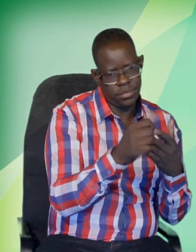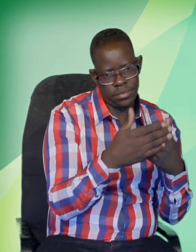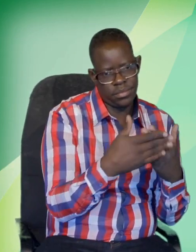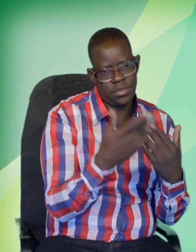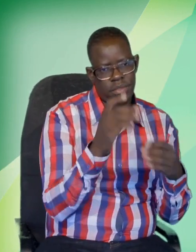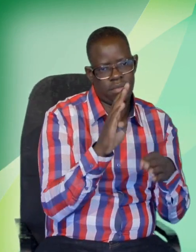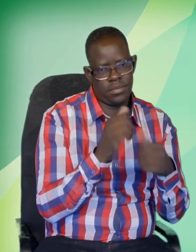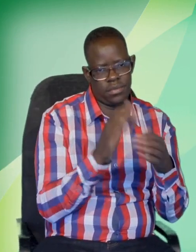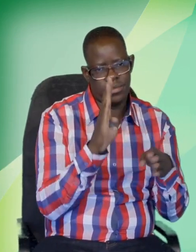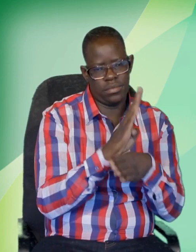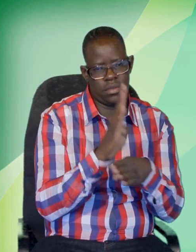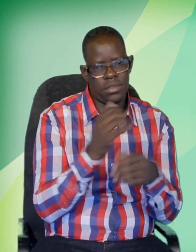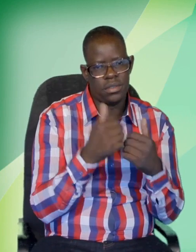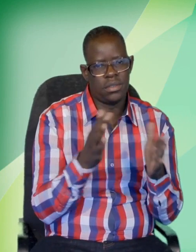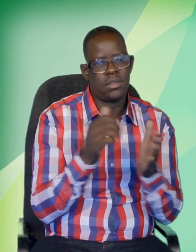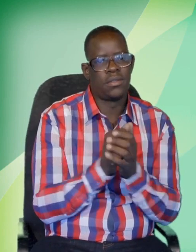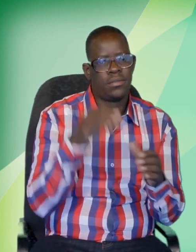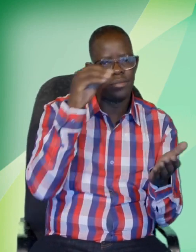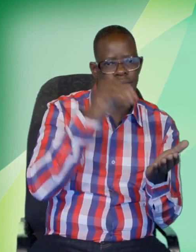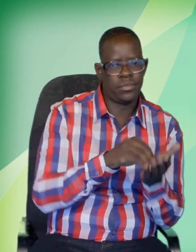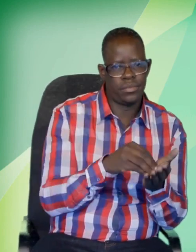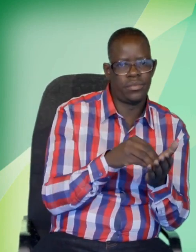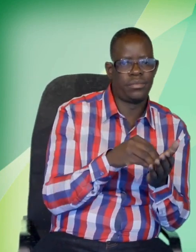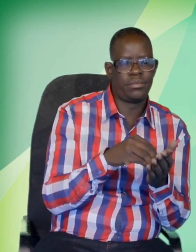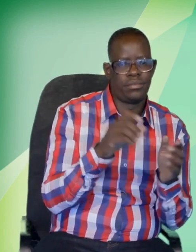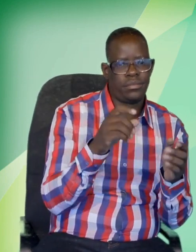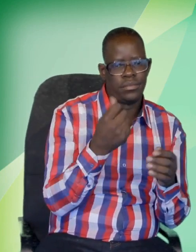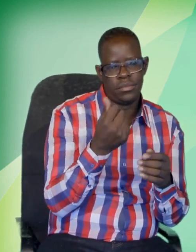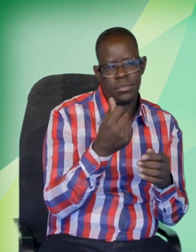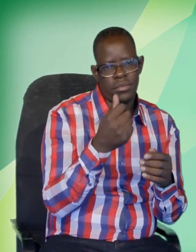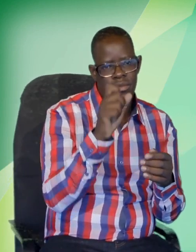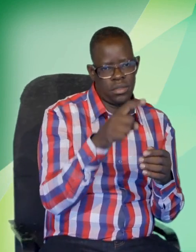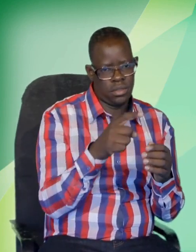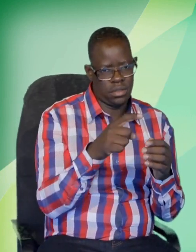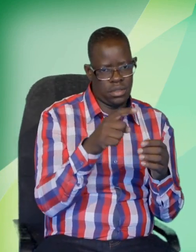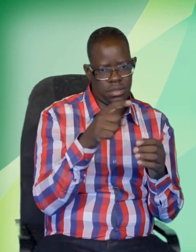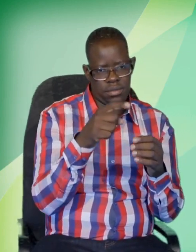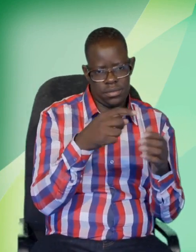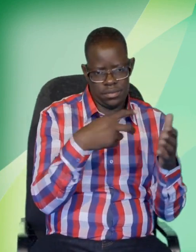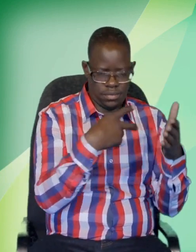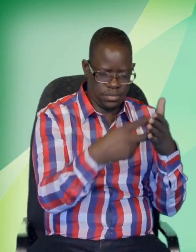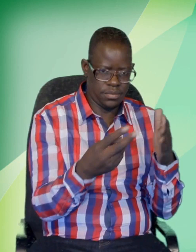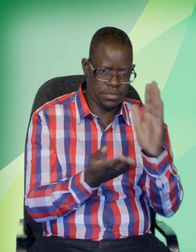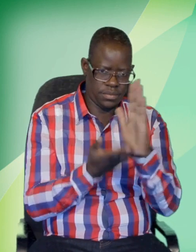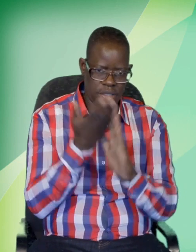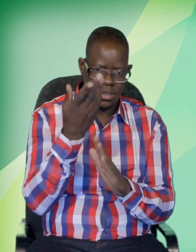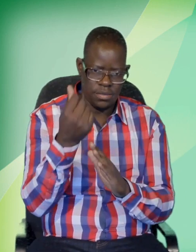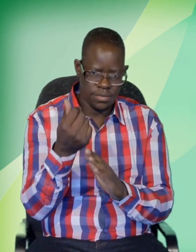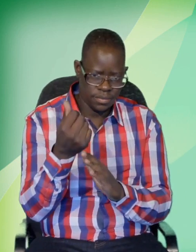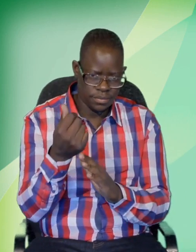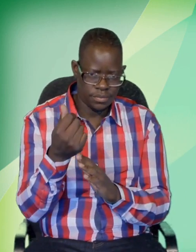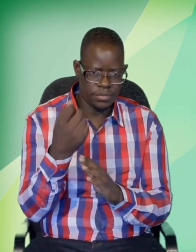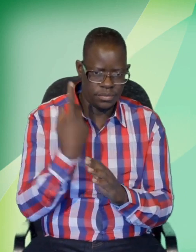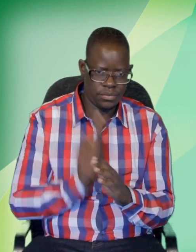new business is started and the owners invest capital in the business, the effect is asset, cash increased, and the owner's